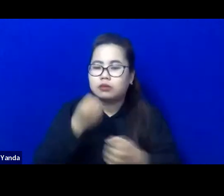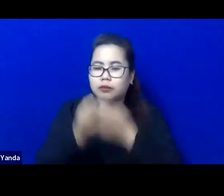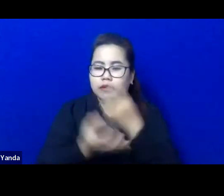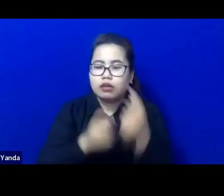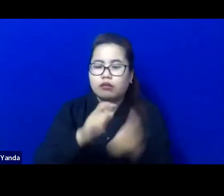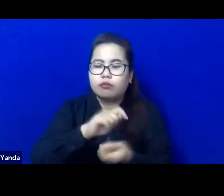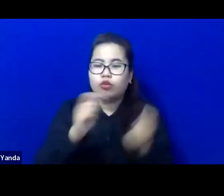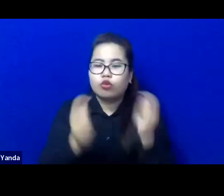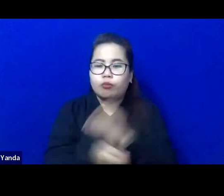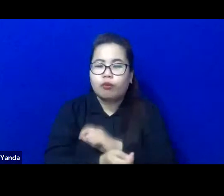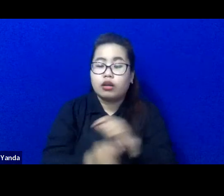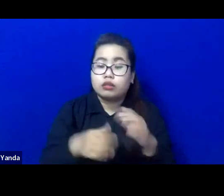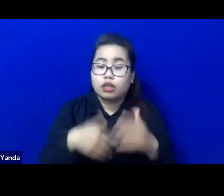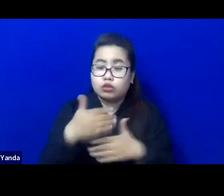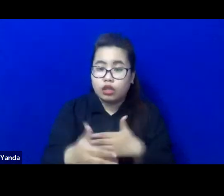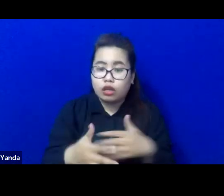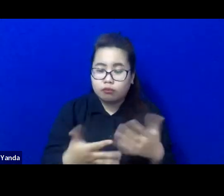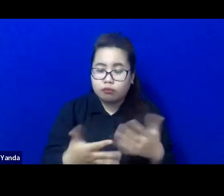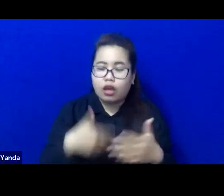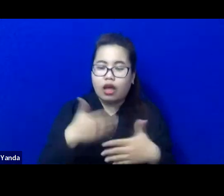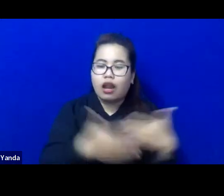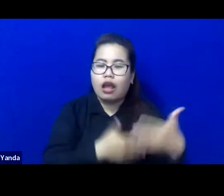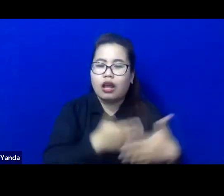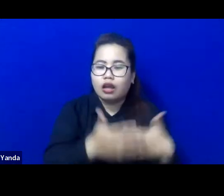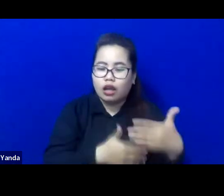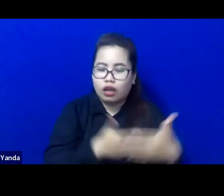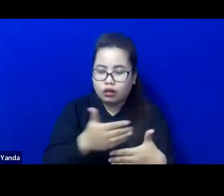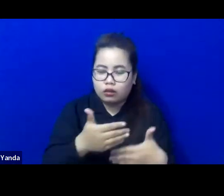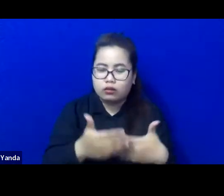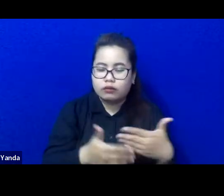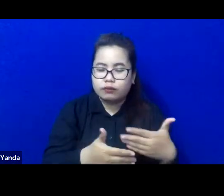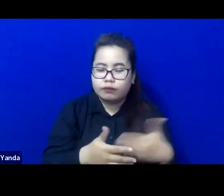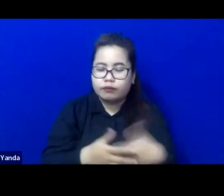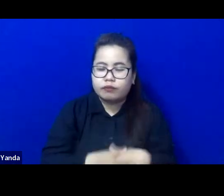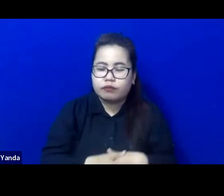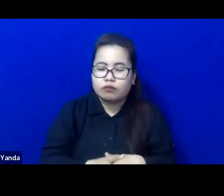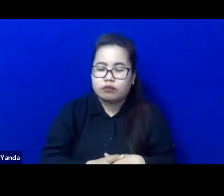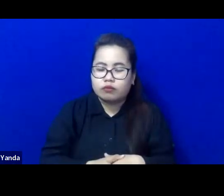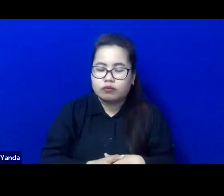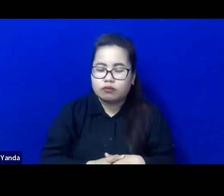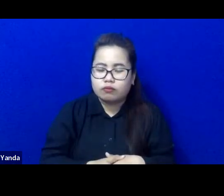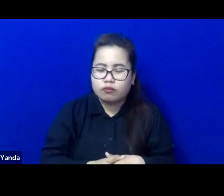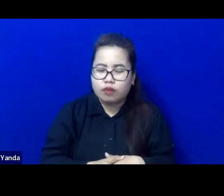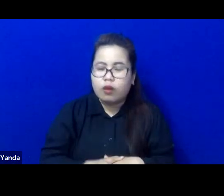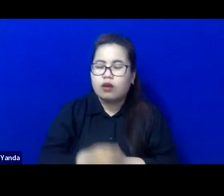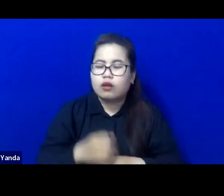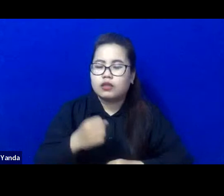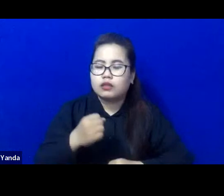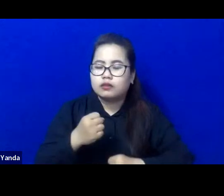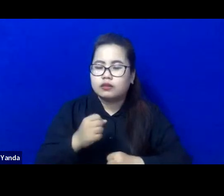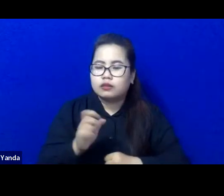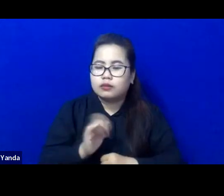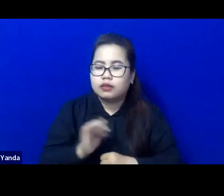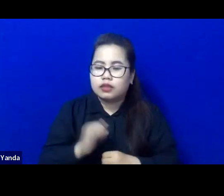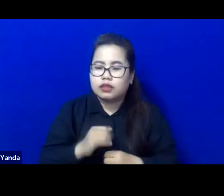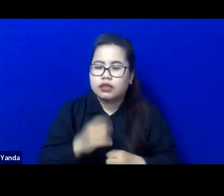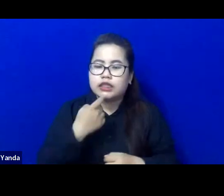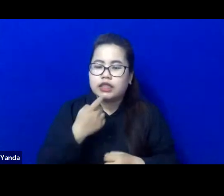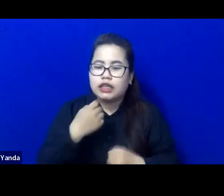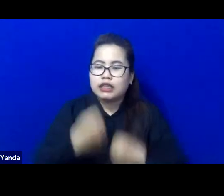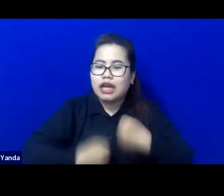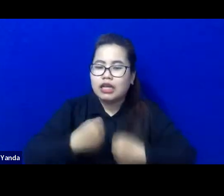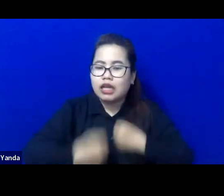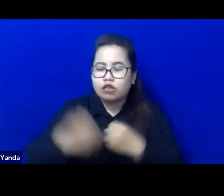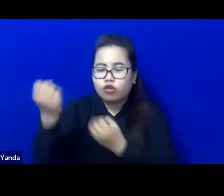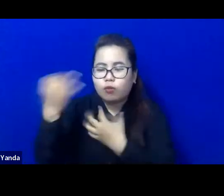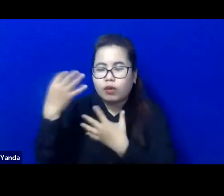of neurodiversity or the thinking and information style? And it gets us to enabling parents to develop strategies, as well as school